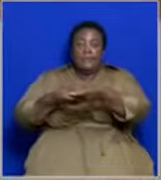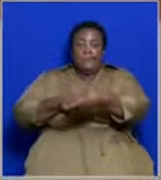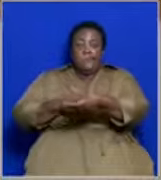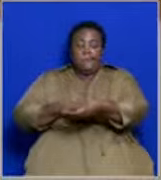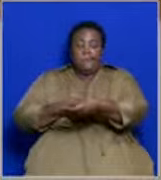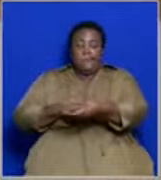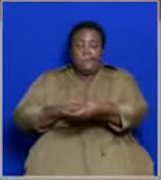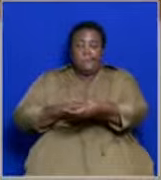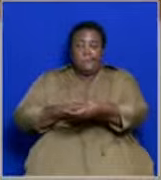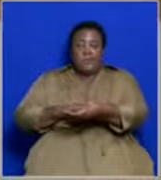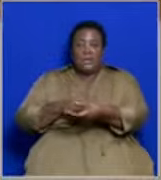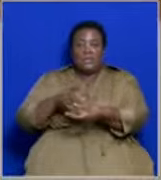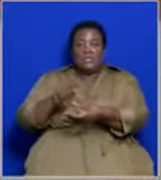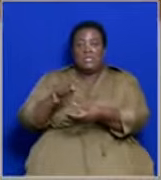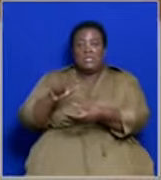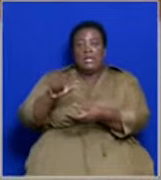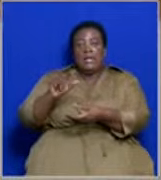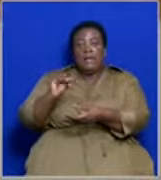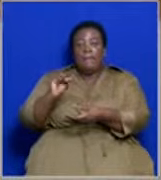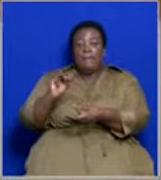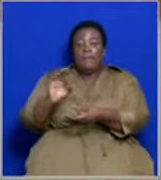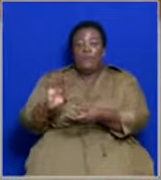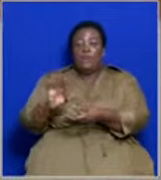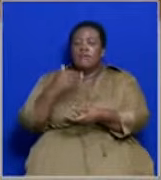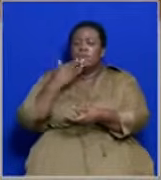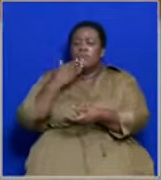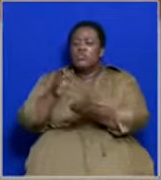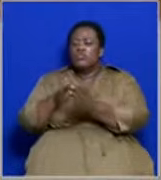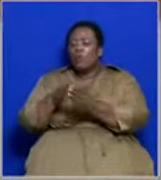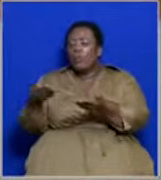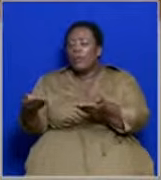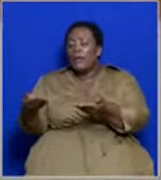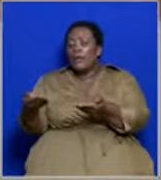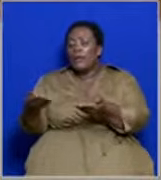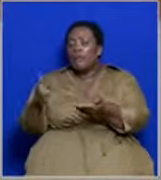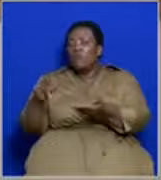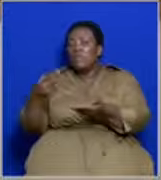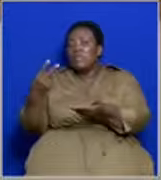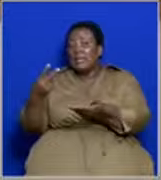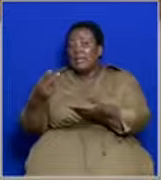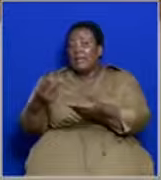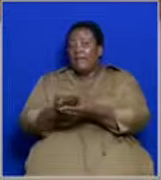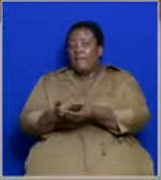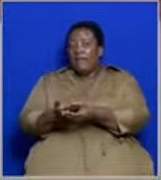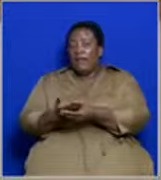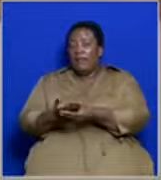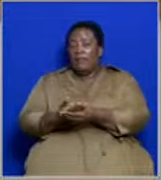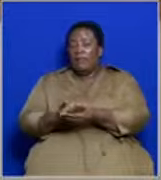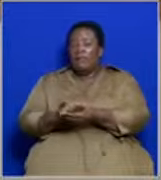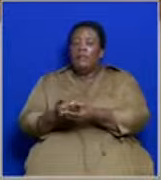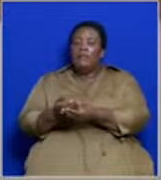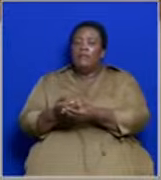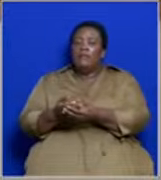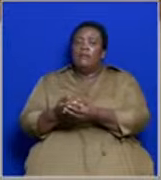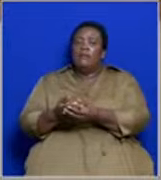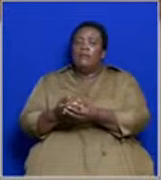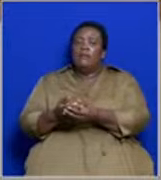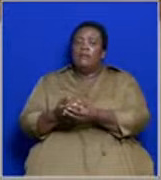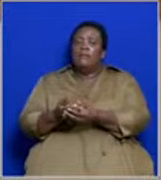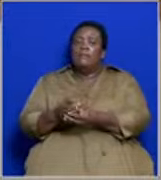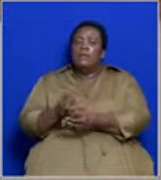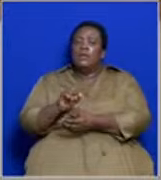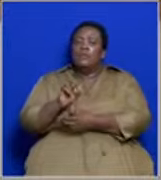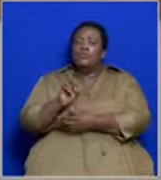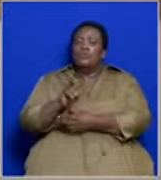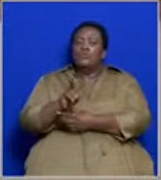Please open your second file. It's marked 2 of 3. That file we're working with